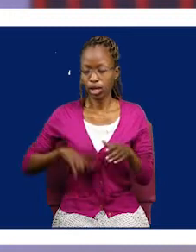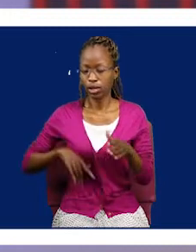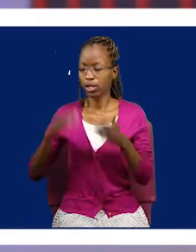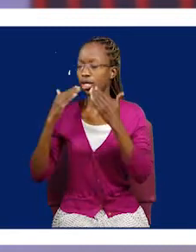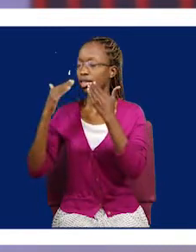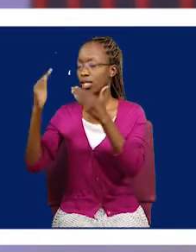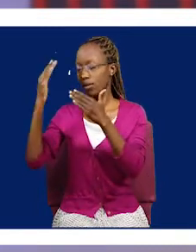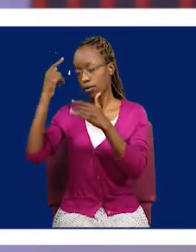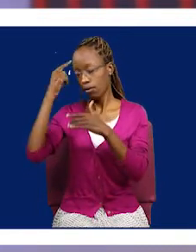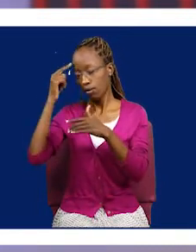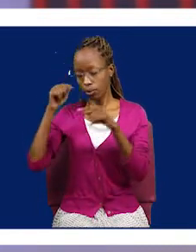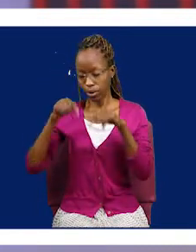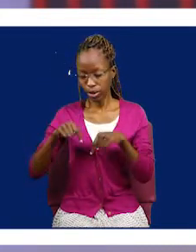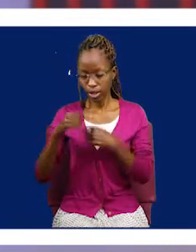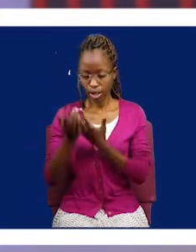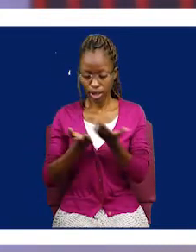Thank you for this service.